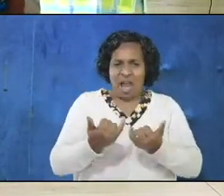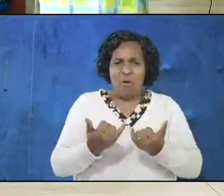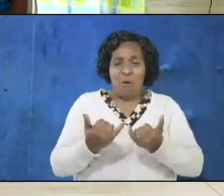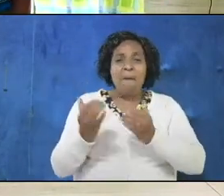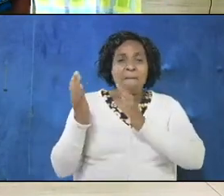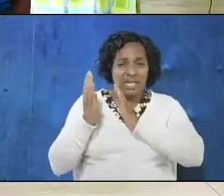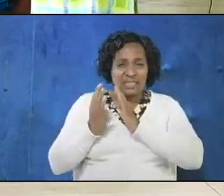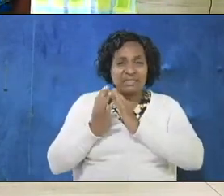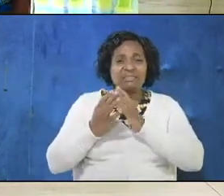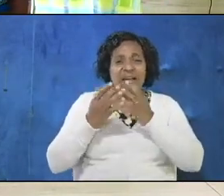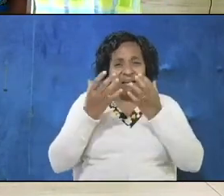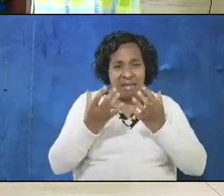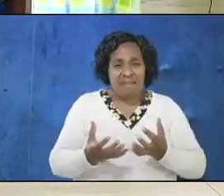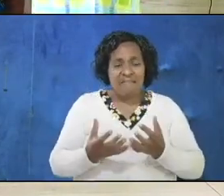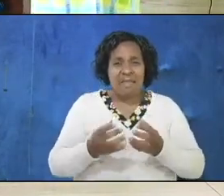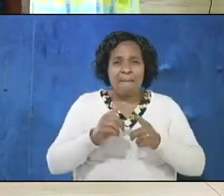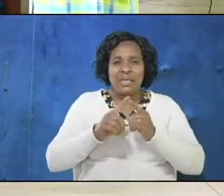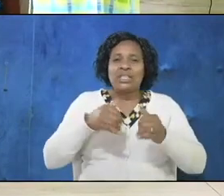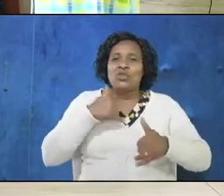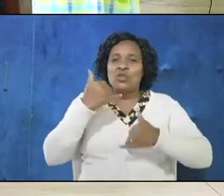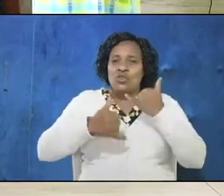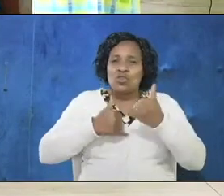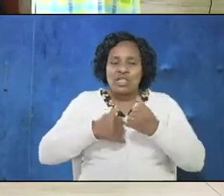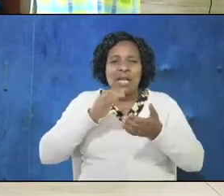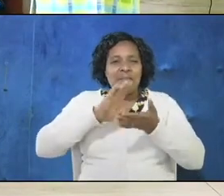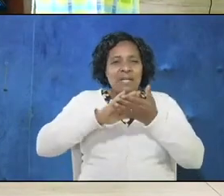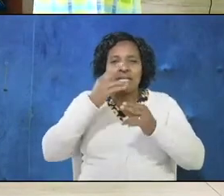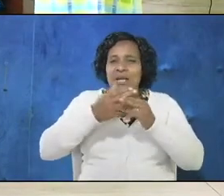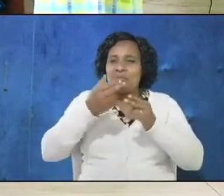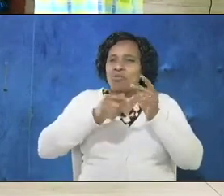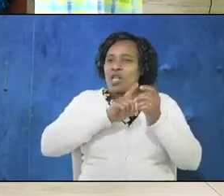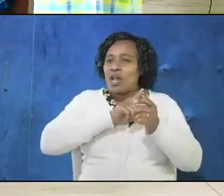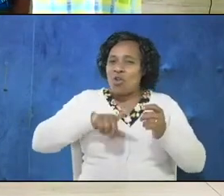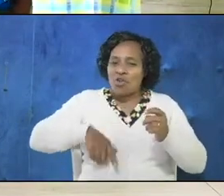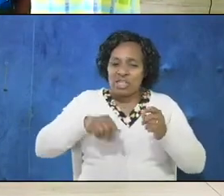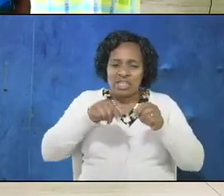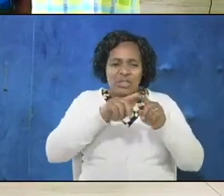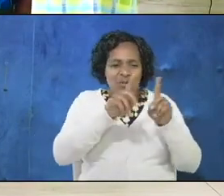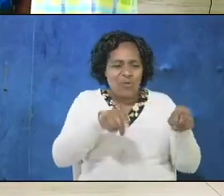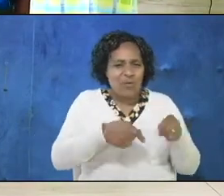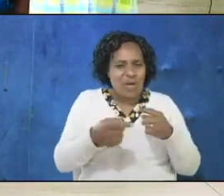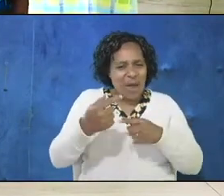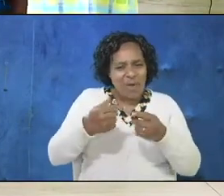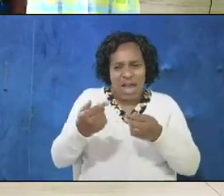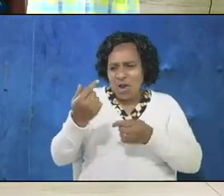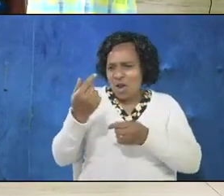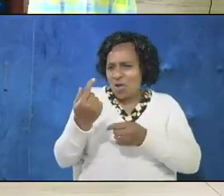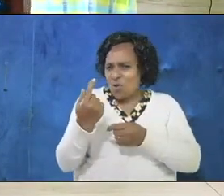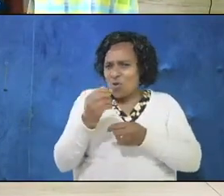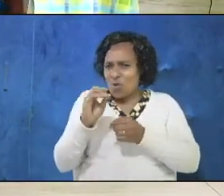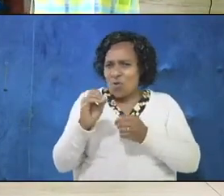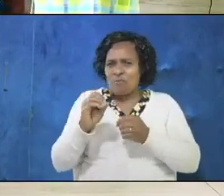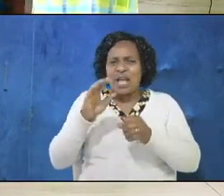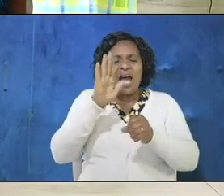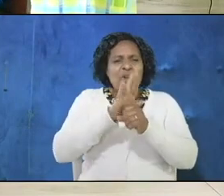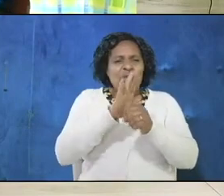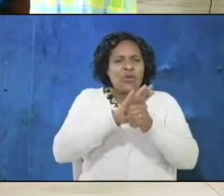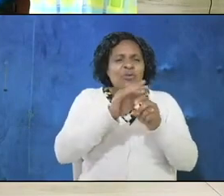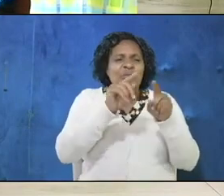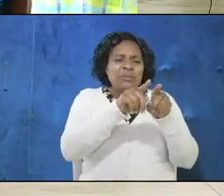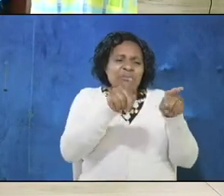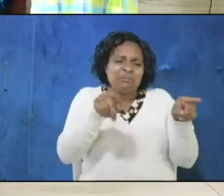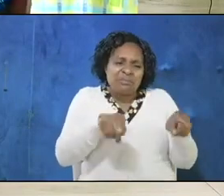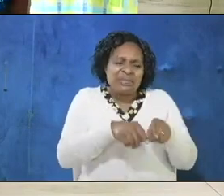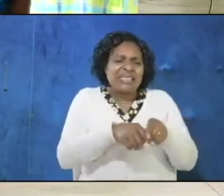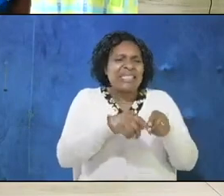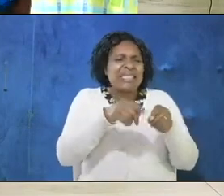they will rejoice and praise the name of the Lord. And in that room, do not come alone. There is too much space.